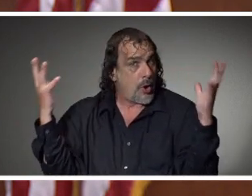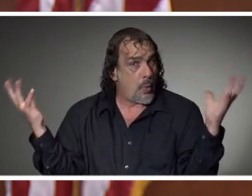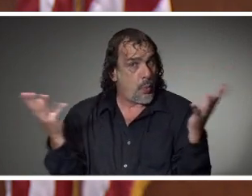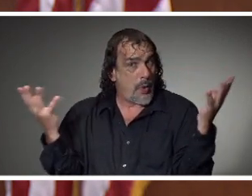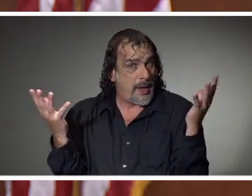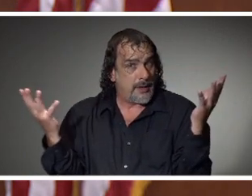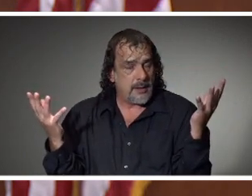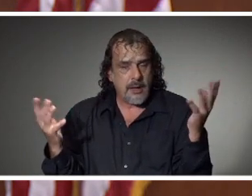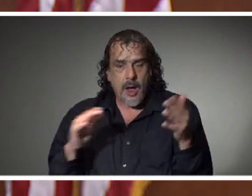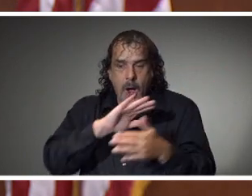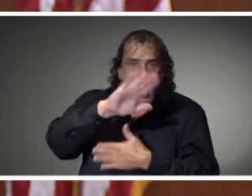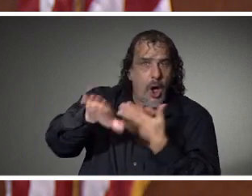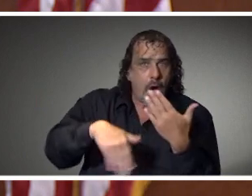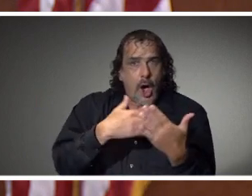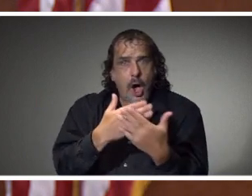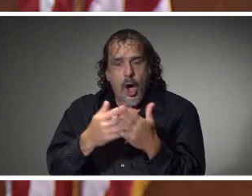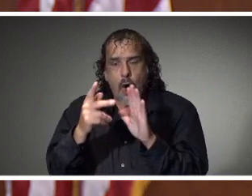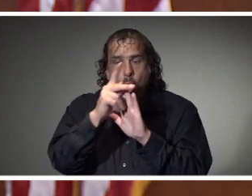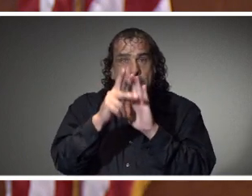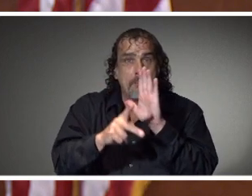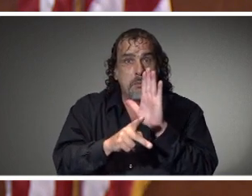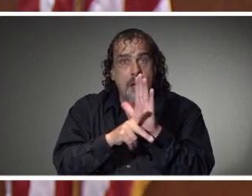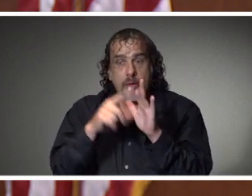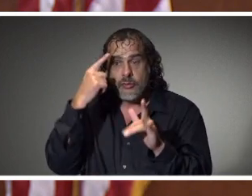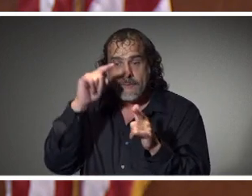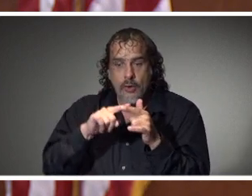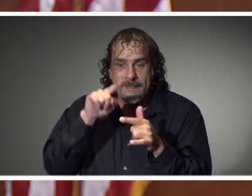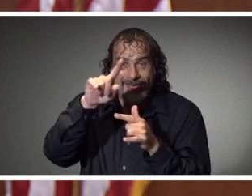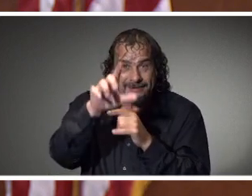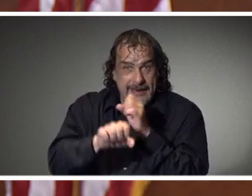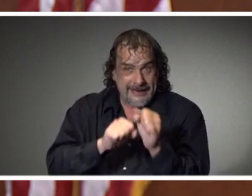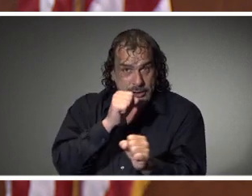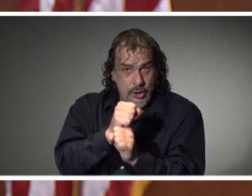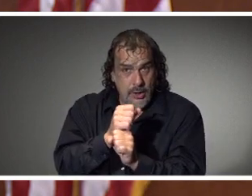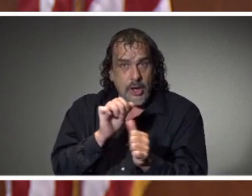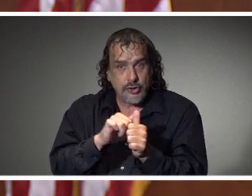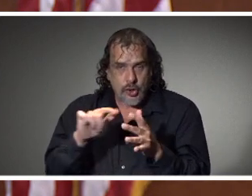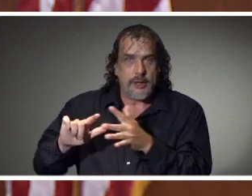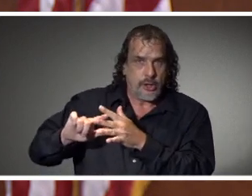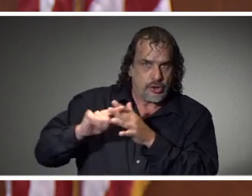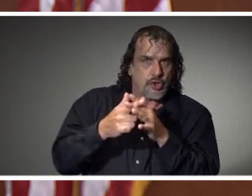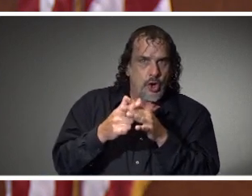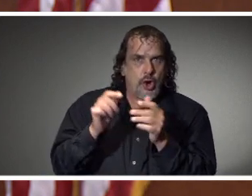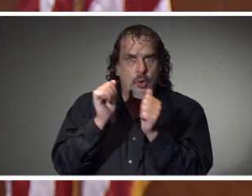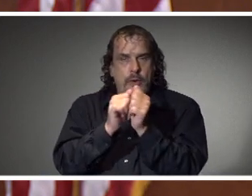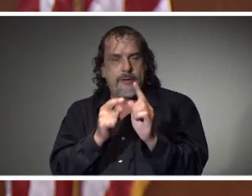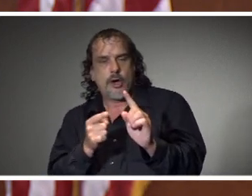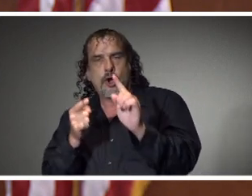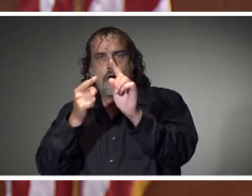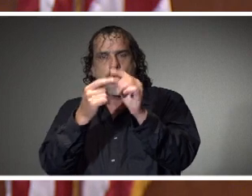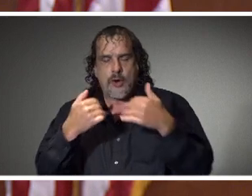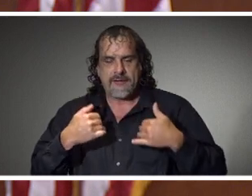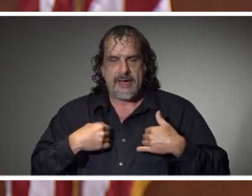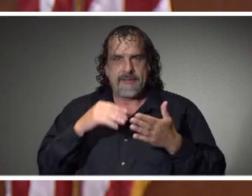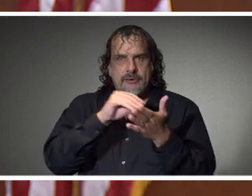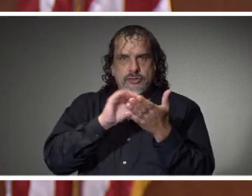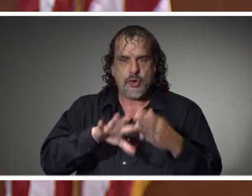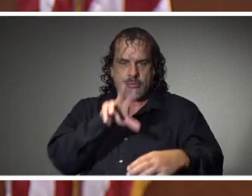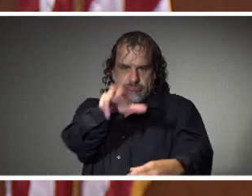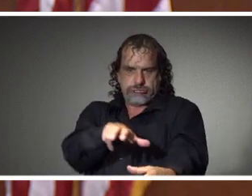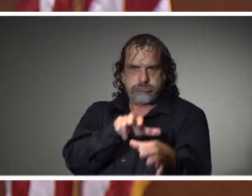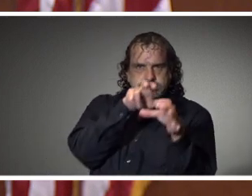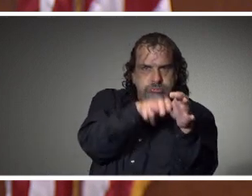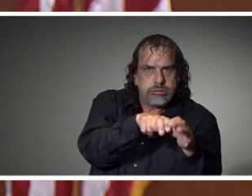advocates that all policy considerations for the coming school year should start with a goal of having students physically